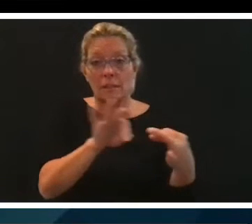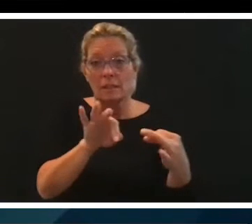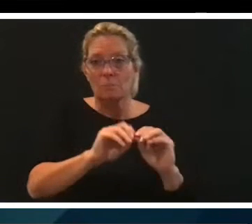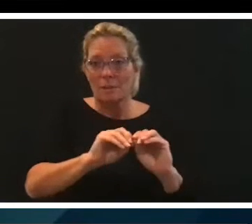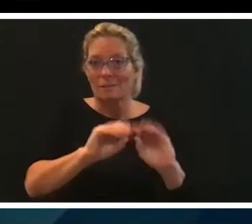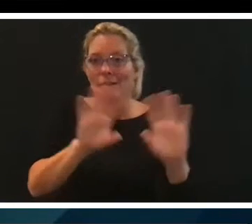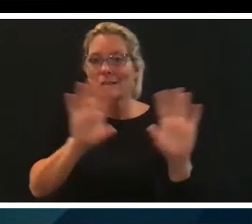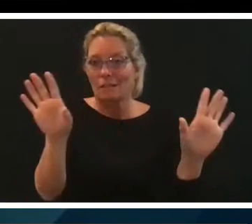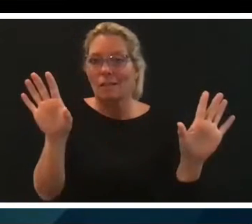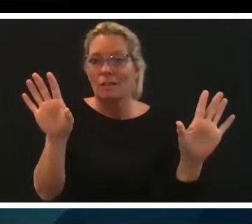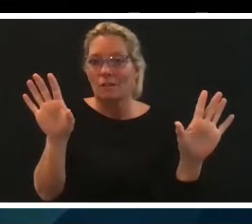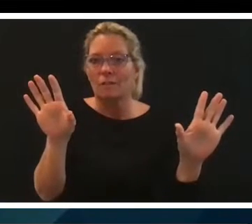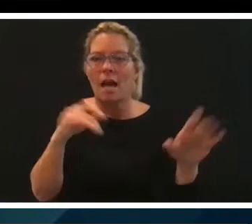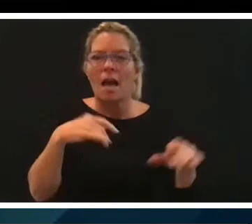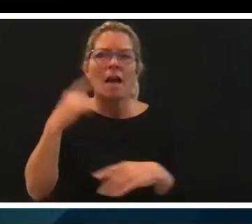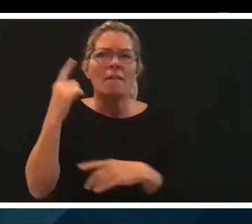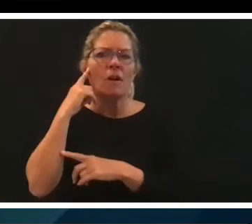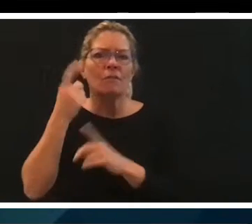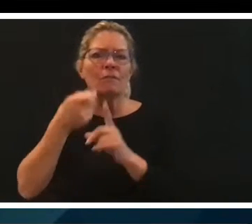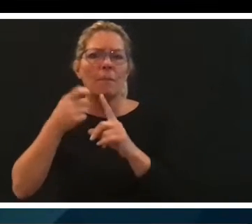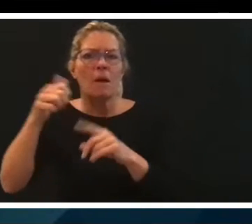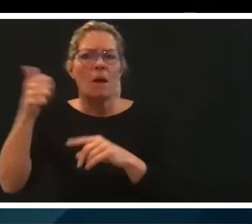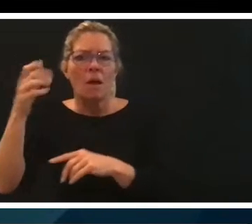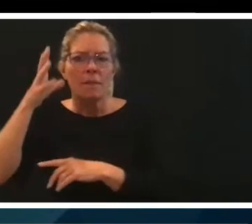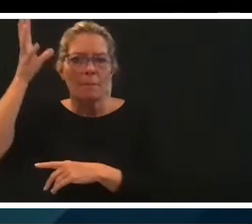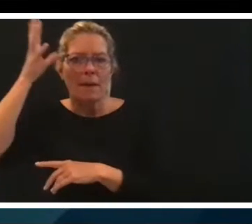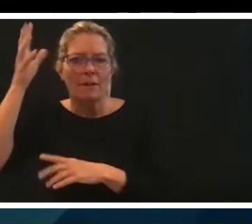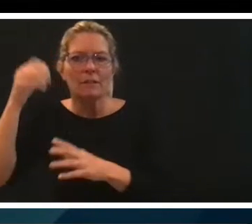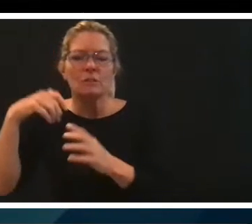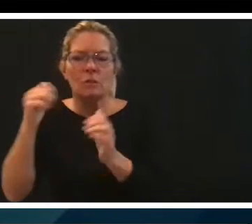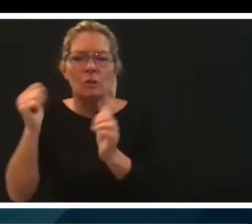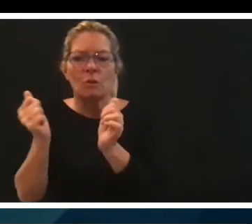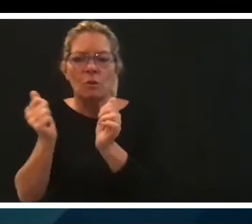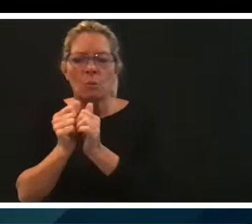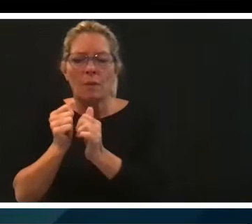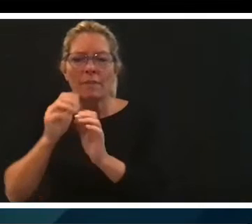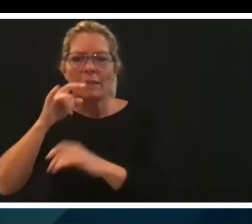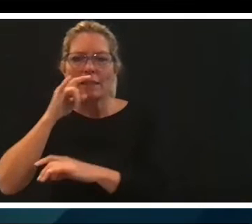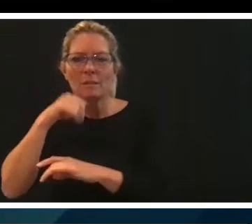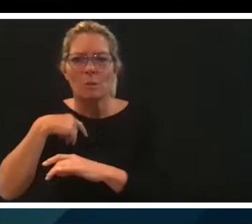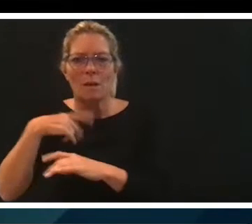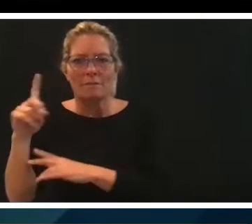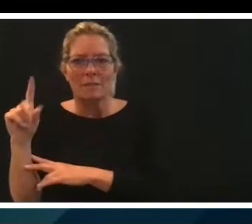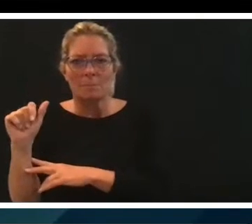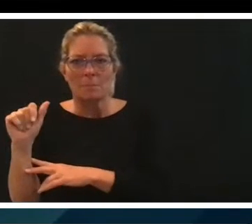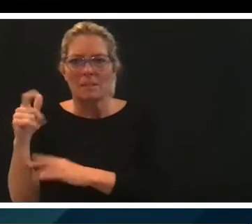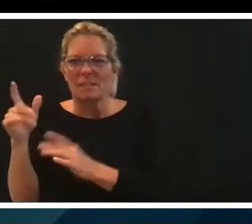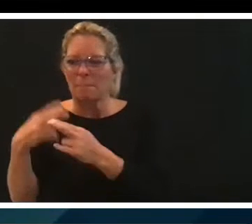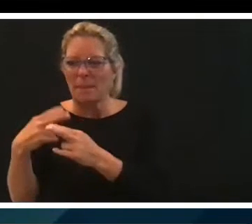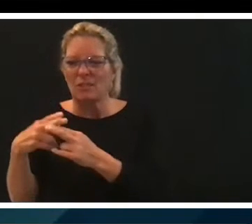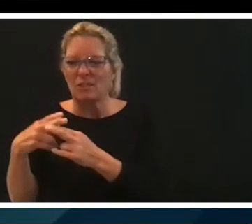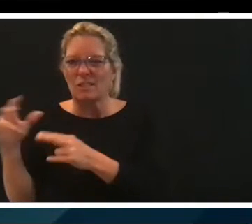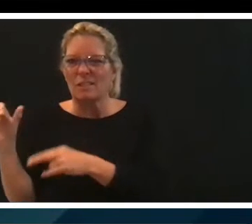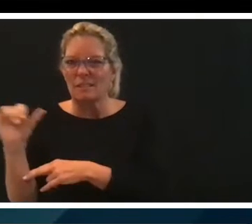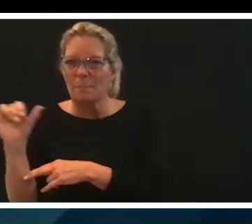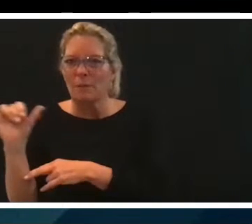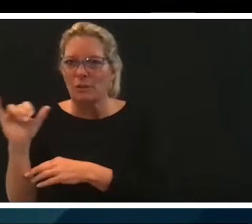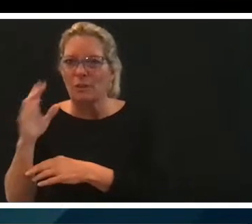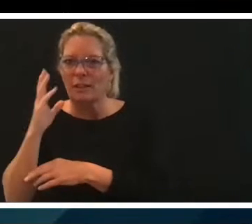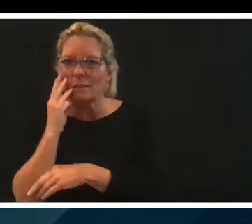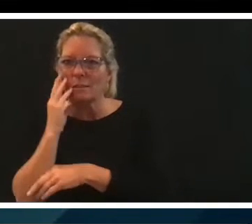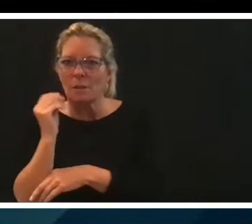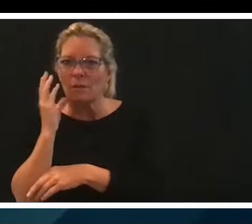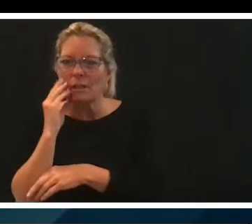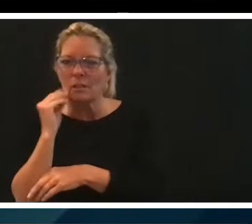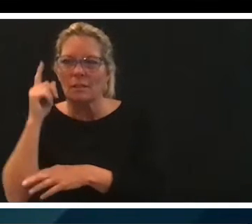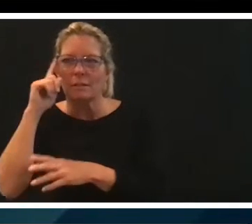other parents with kids with disabilities who've mentioned similar things. So now that's kind of coming up for me as well.